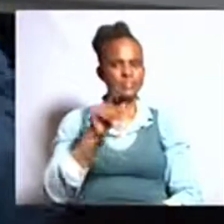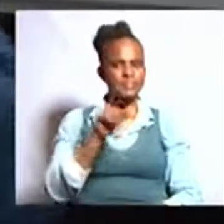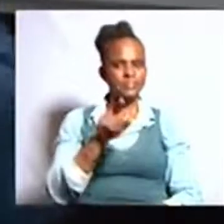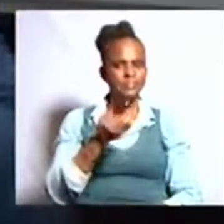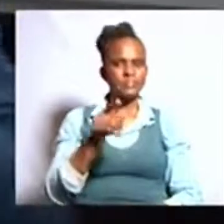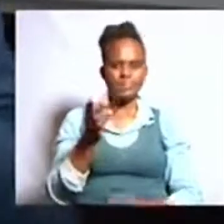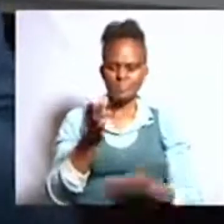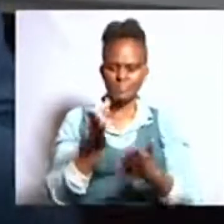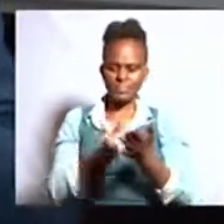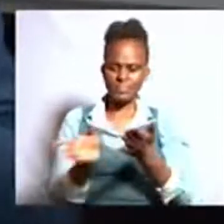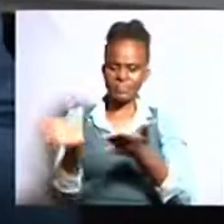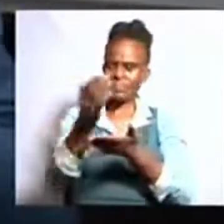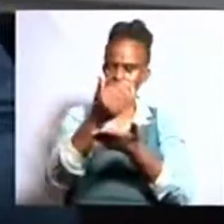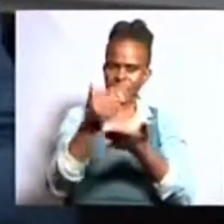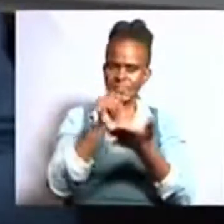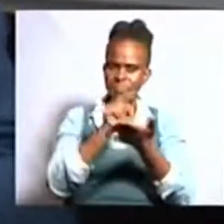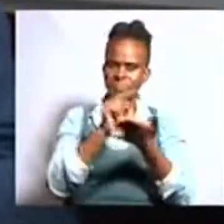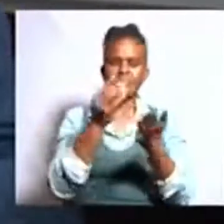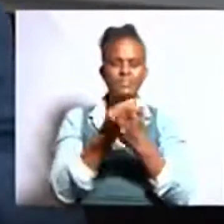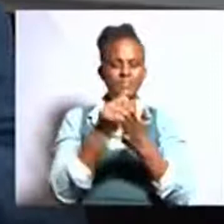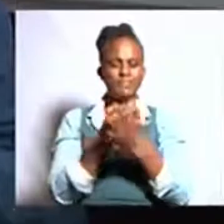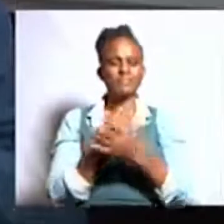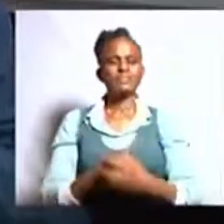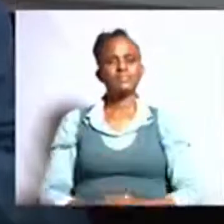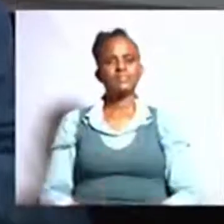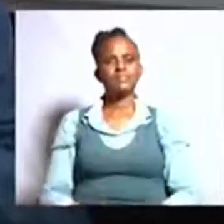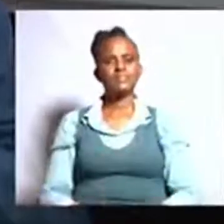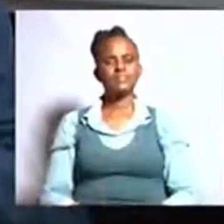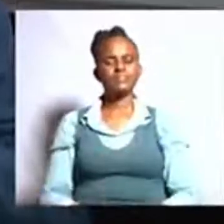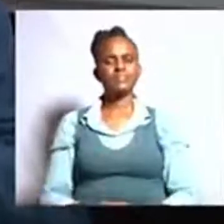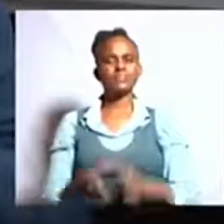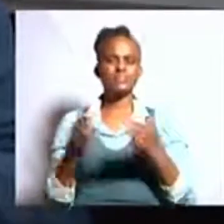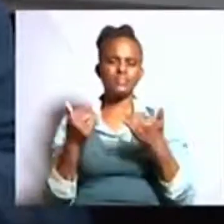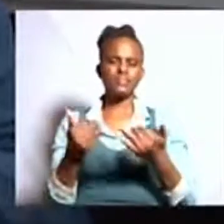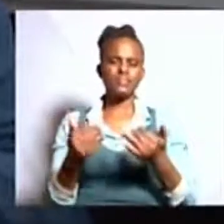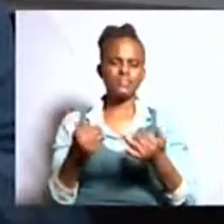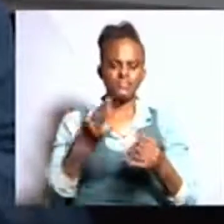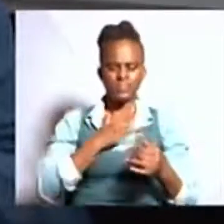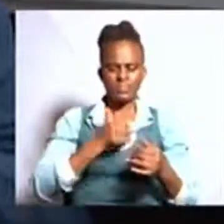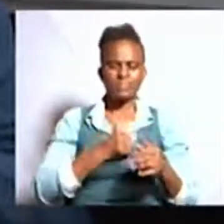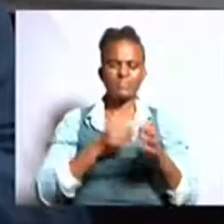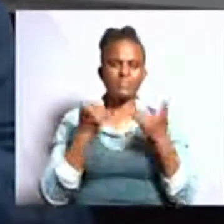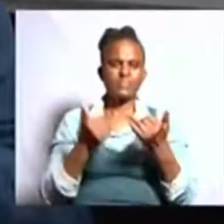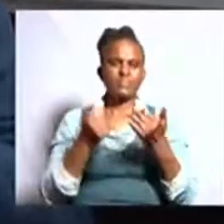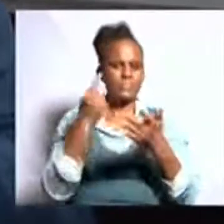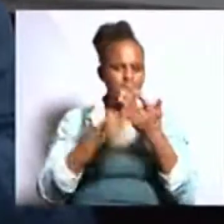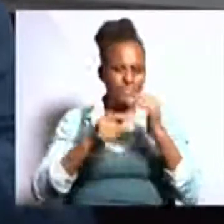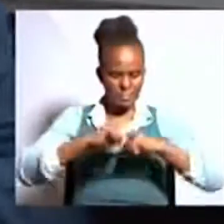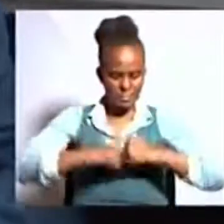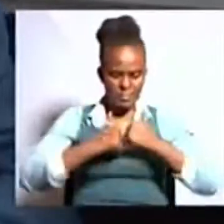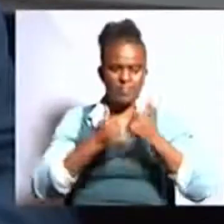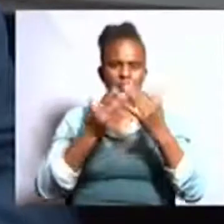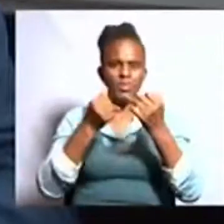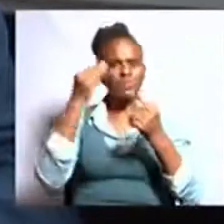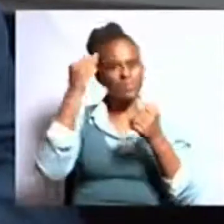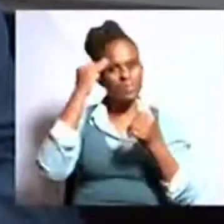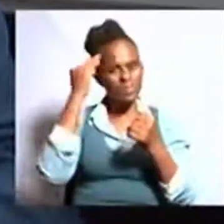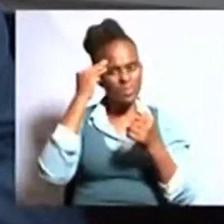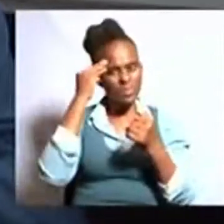the collection of the money. Now, what I wanted to find